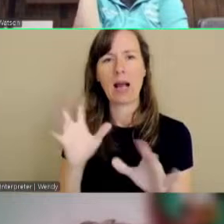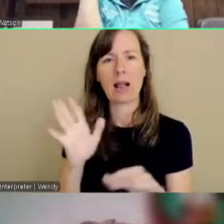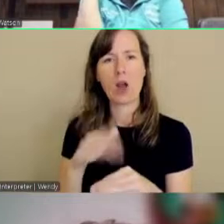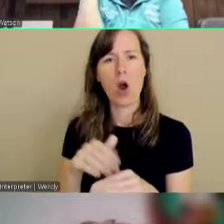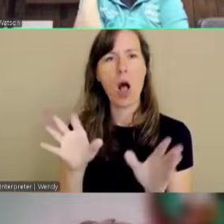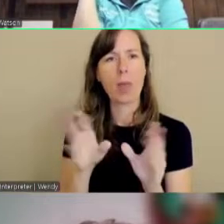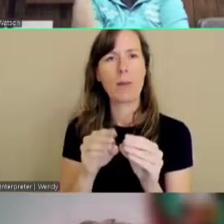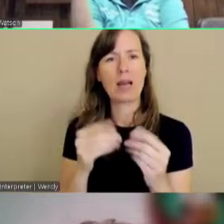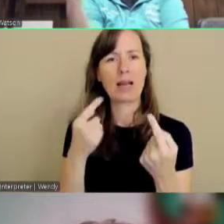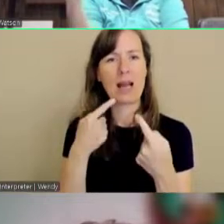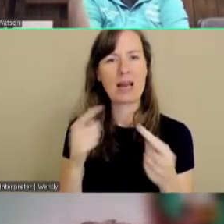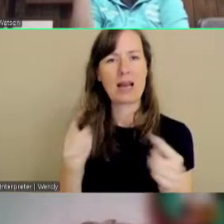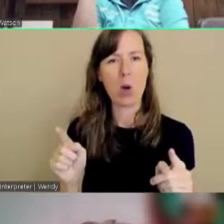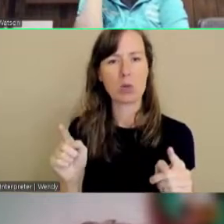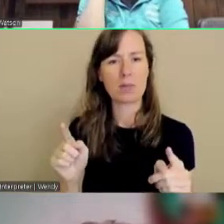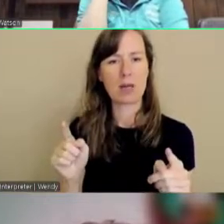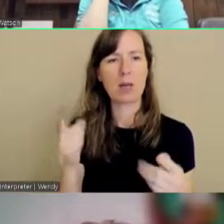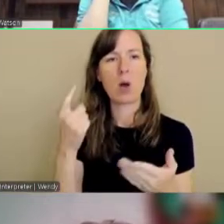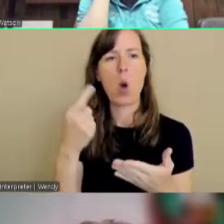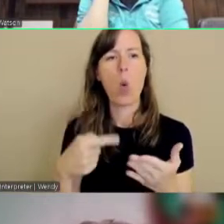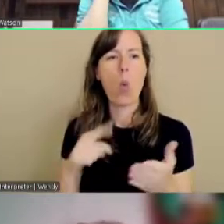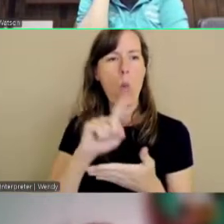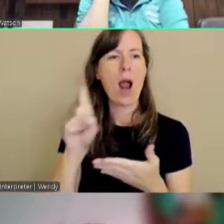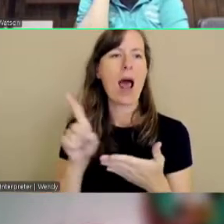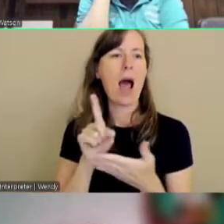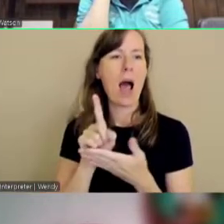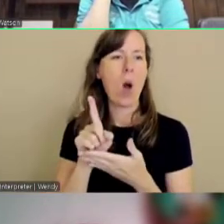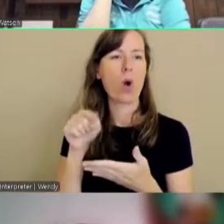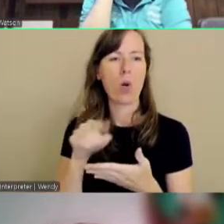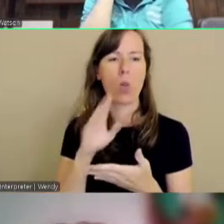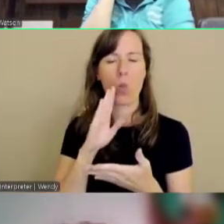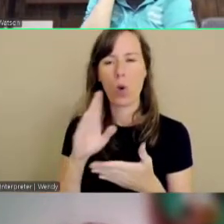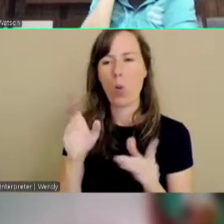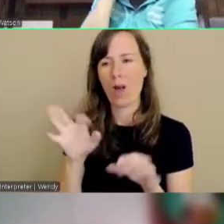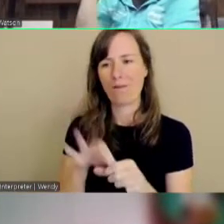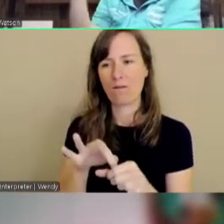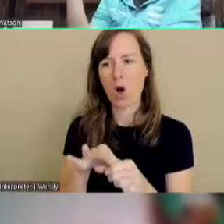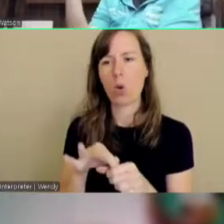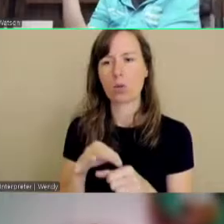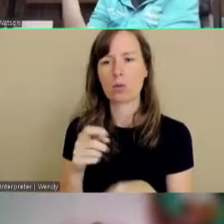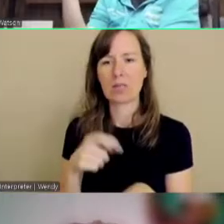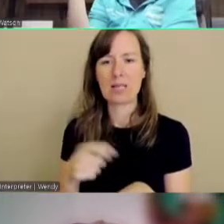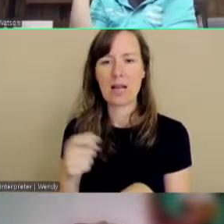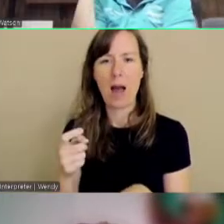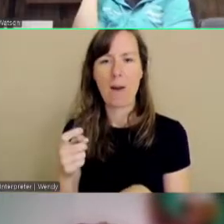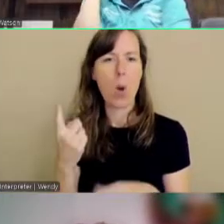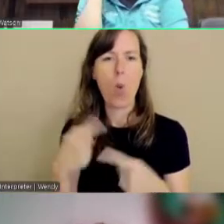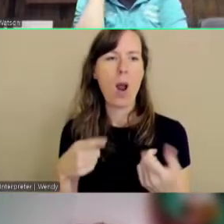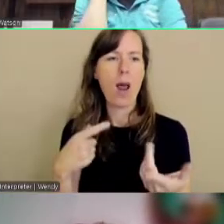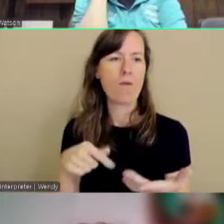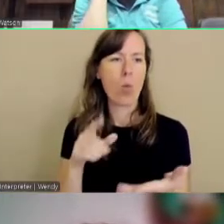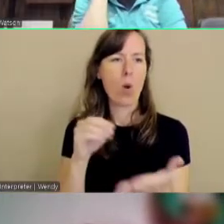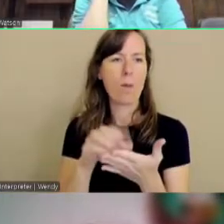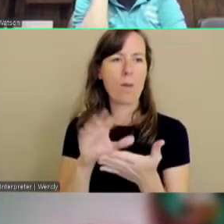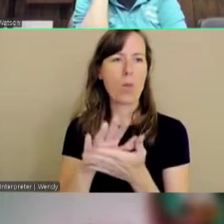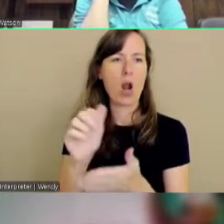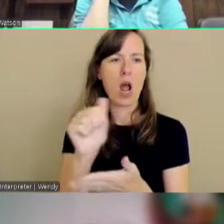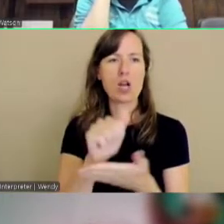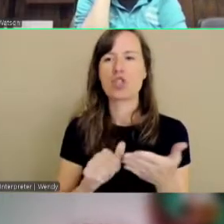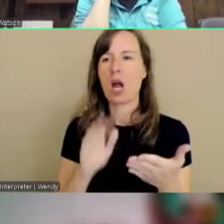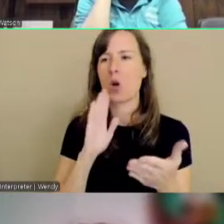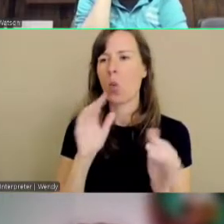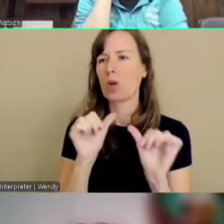announcement, like what hour that's happening in, and in what kind. Whatever you write on the agenda, we will stick to as far